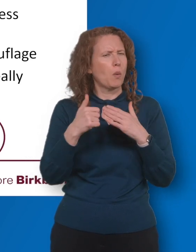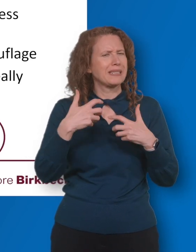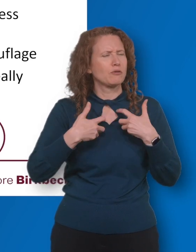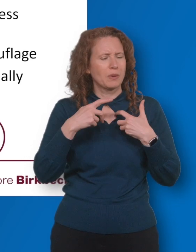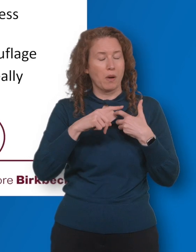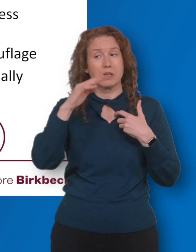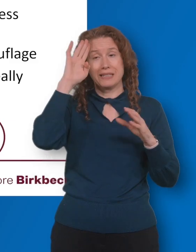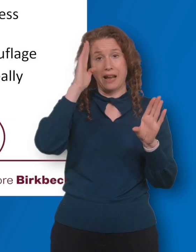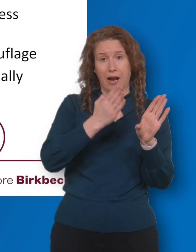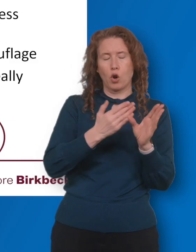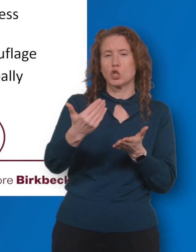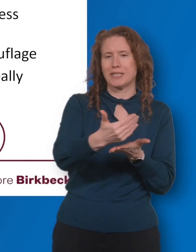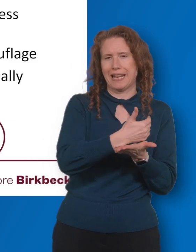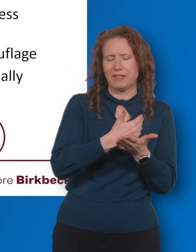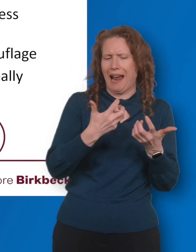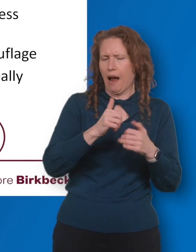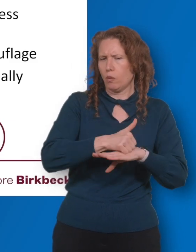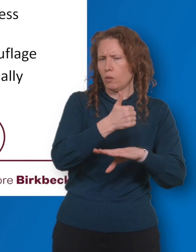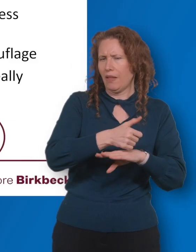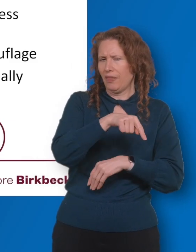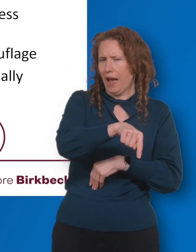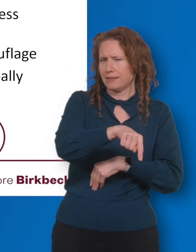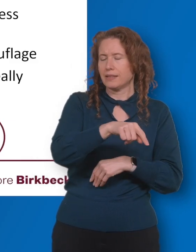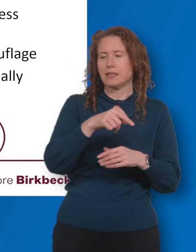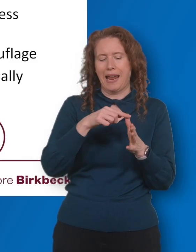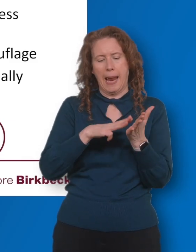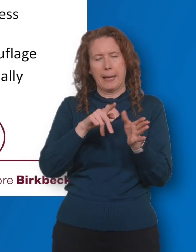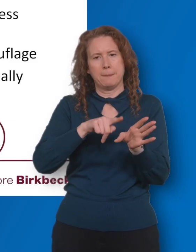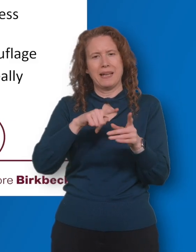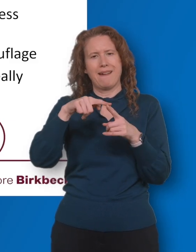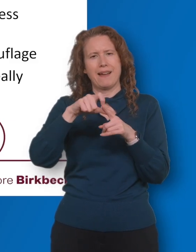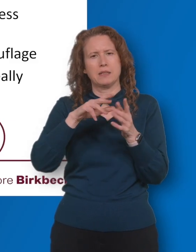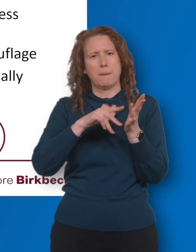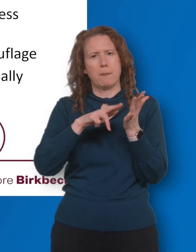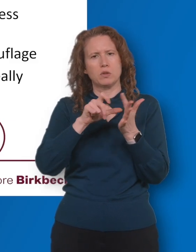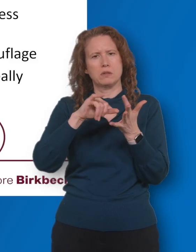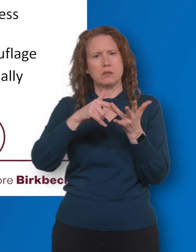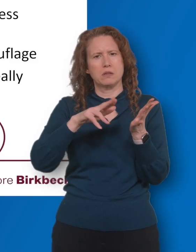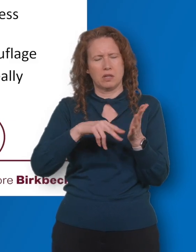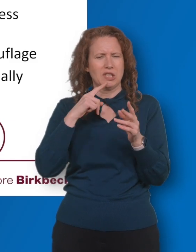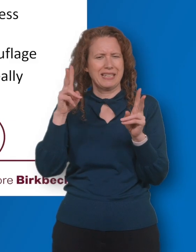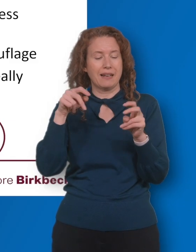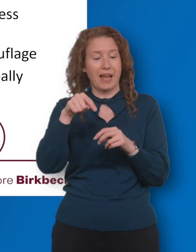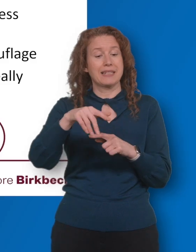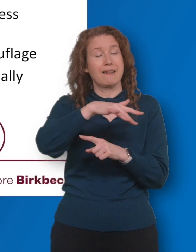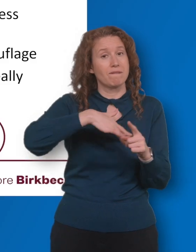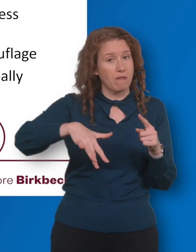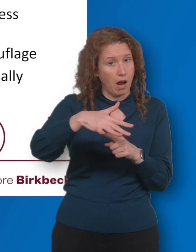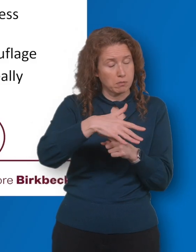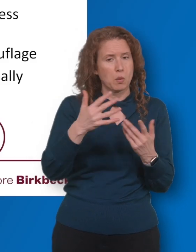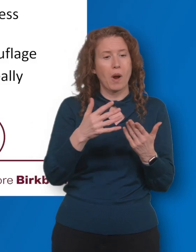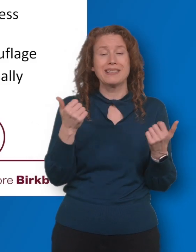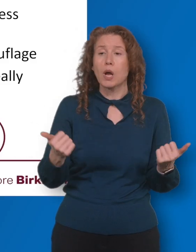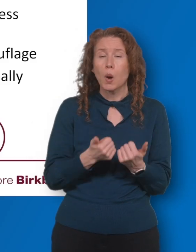psychological safety, which in Amy Edmondson's terms was about an environment where it's okay to make